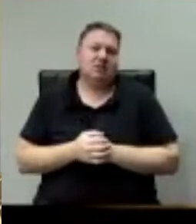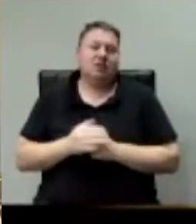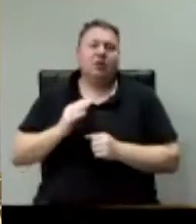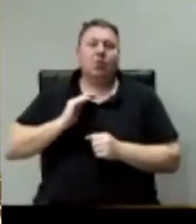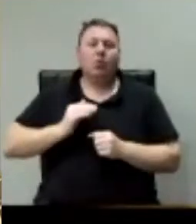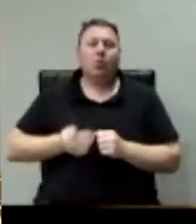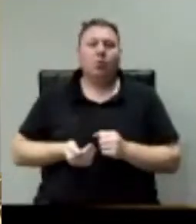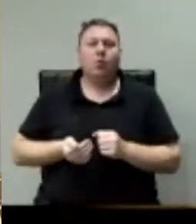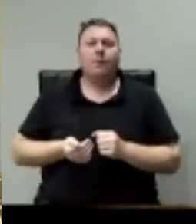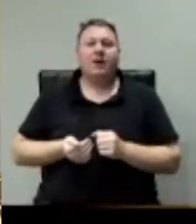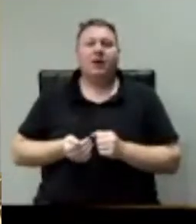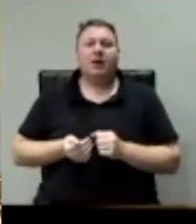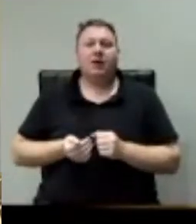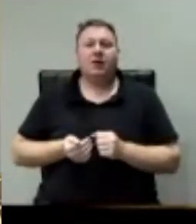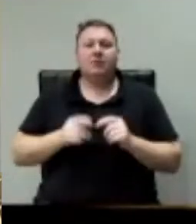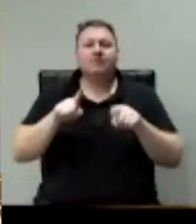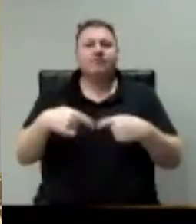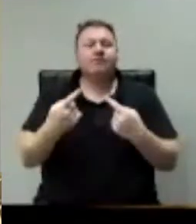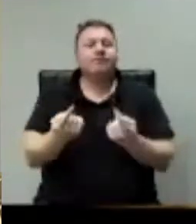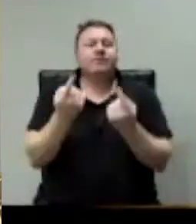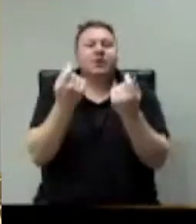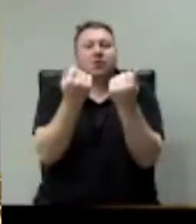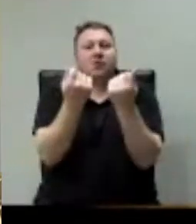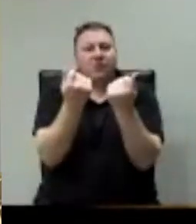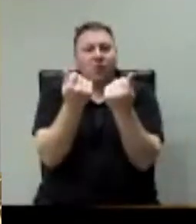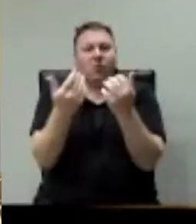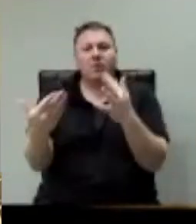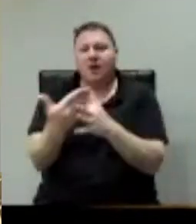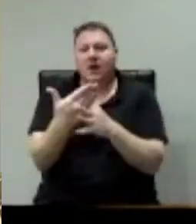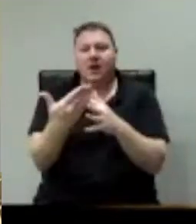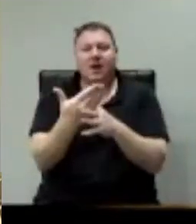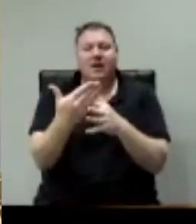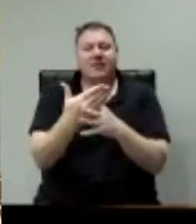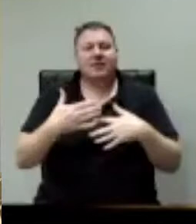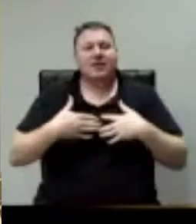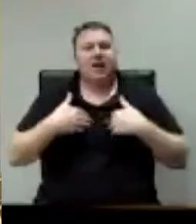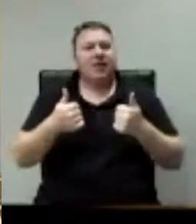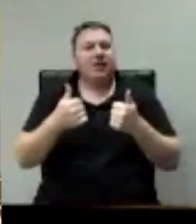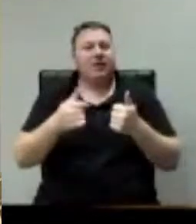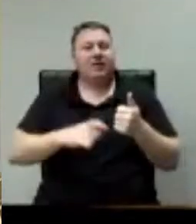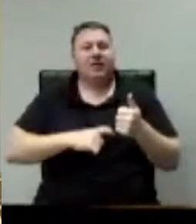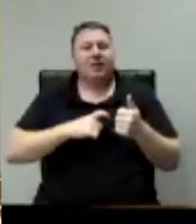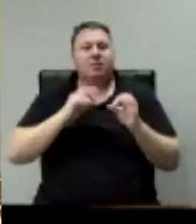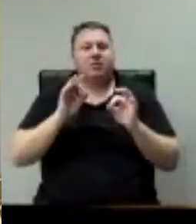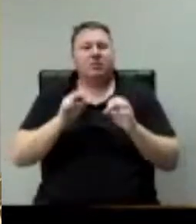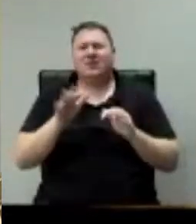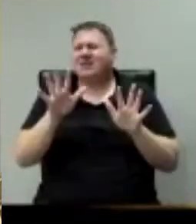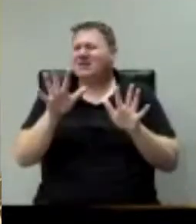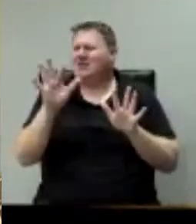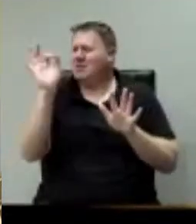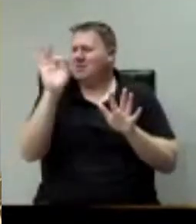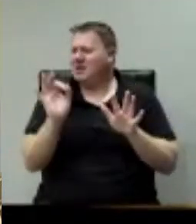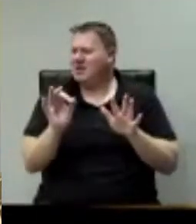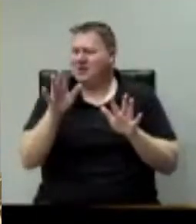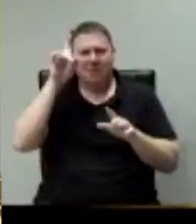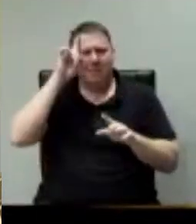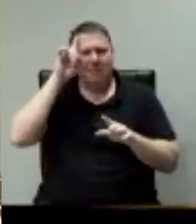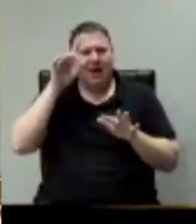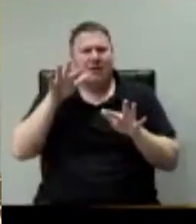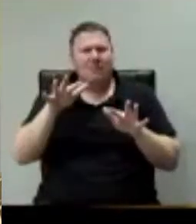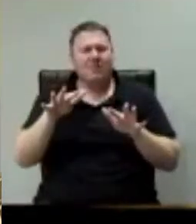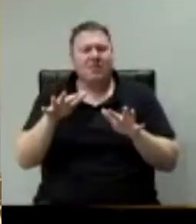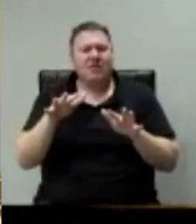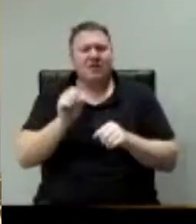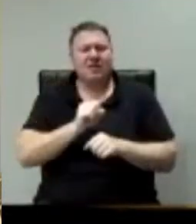women are typically unable to afford proper access to healthcare. I think it's like 10% of Black people in South Africa that have medical